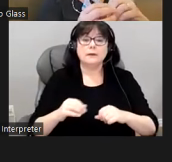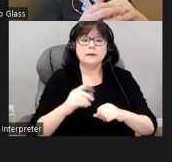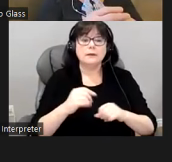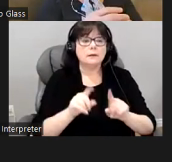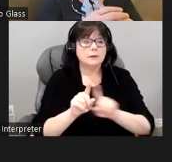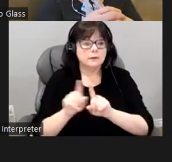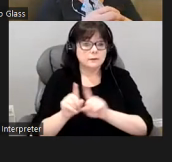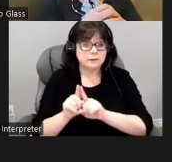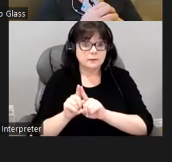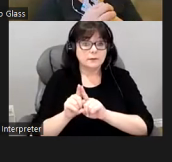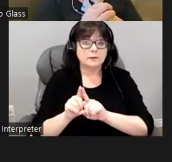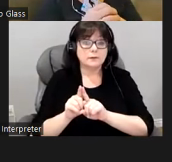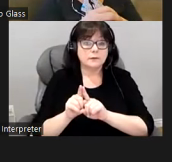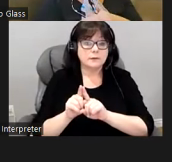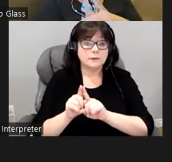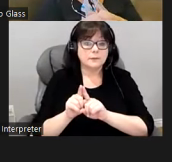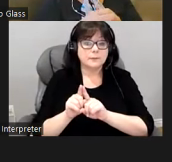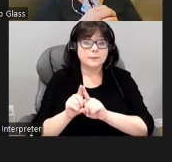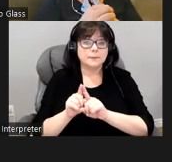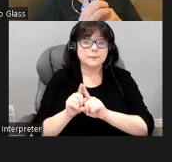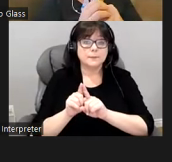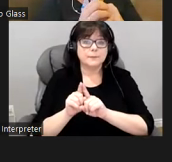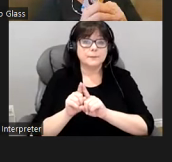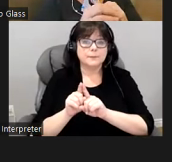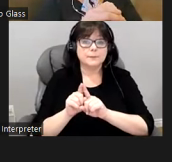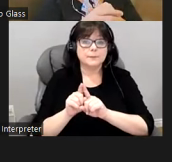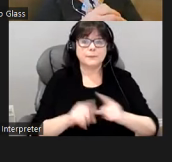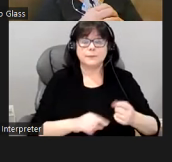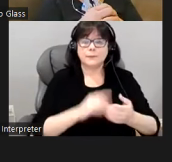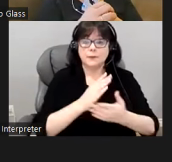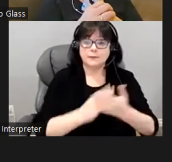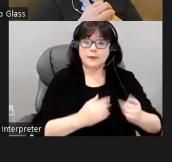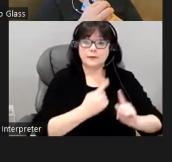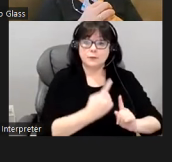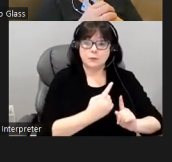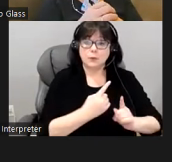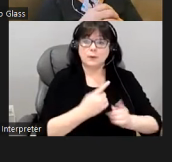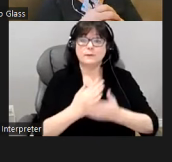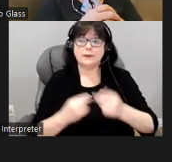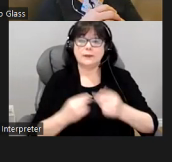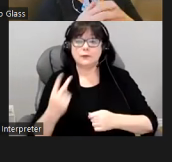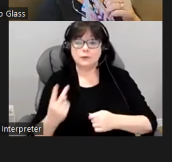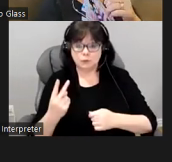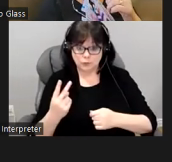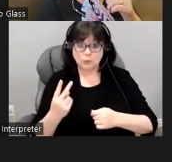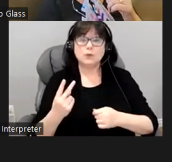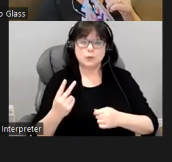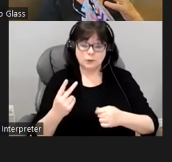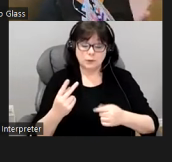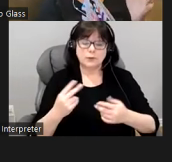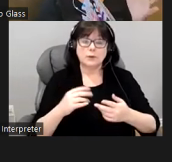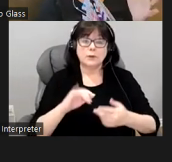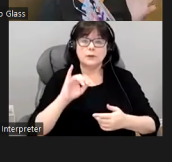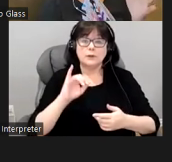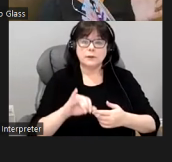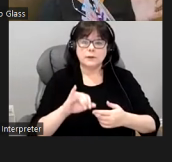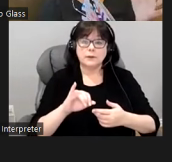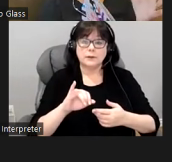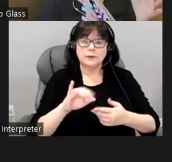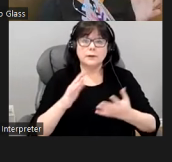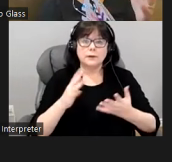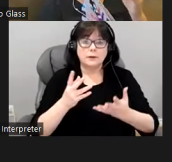costs associated with the phase 1 and 2 Skills for Success work to inform what we